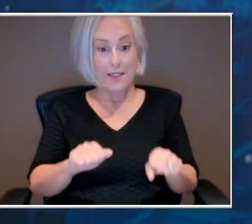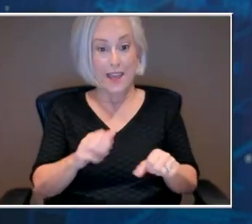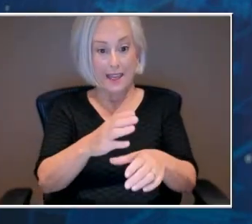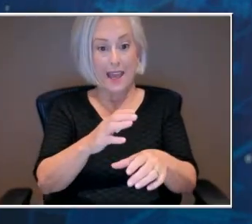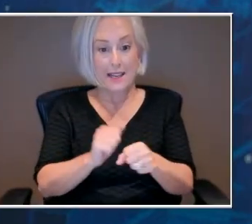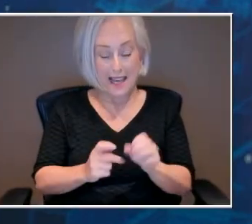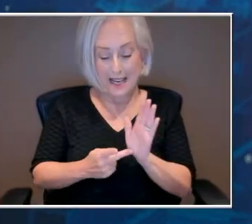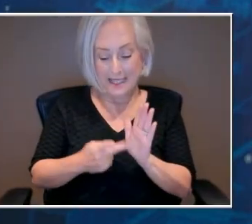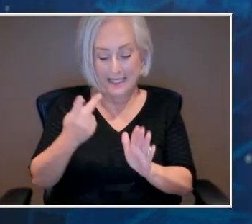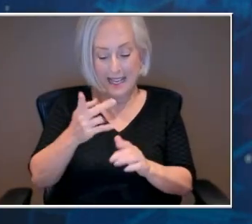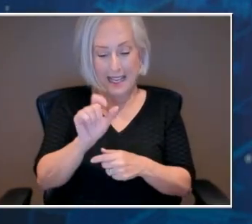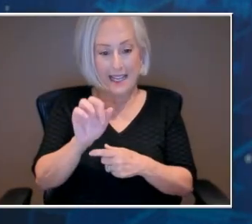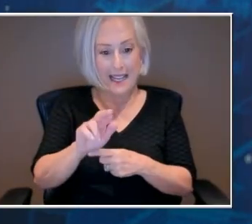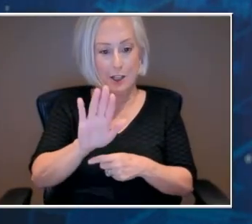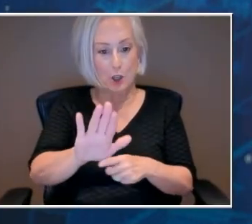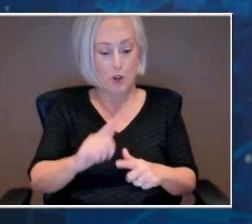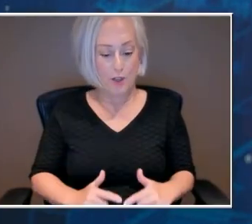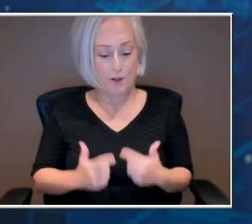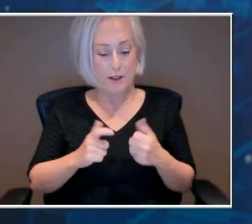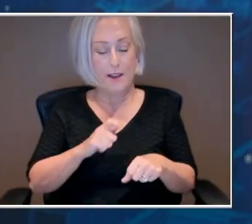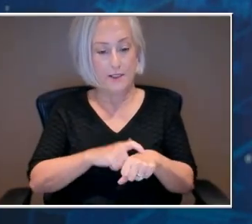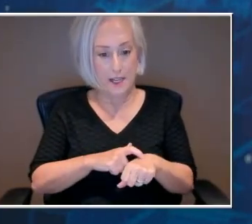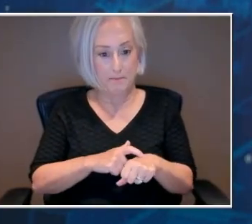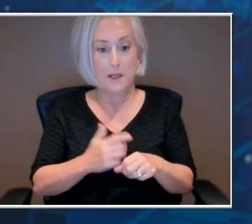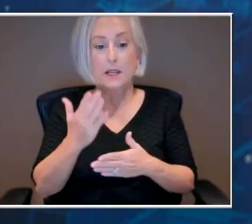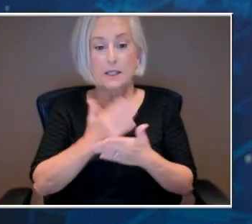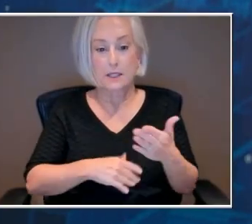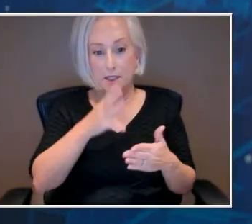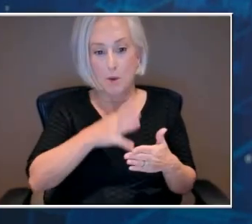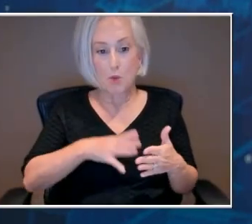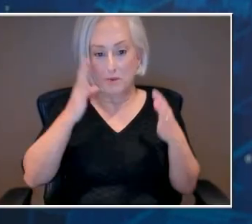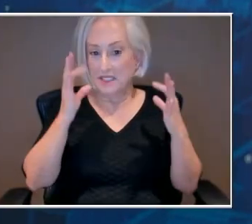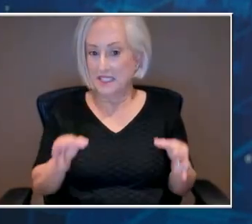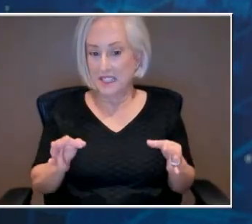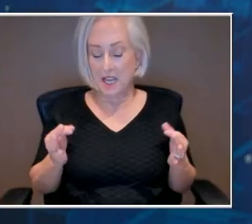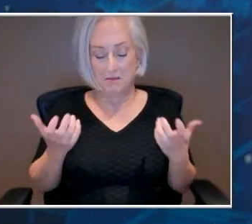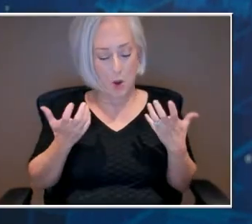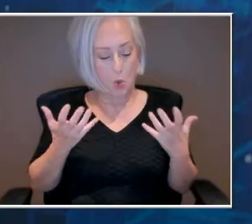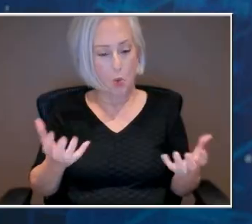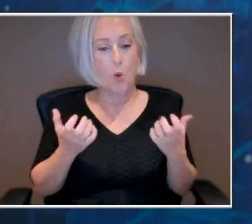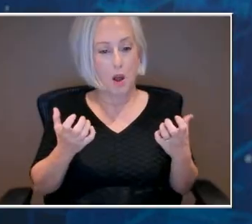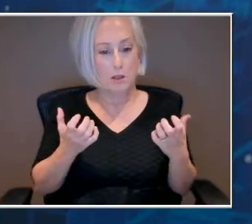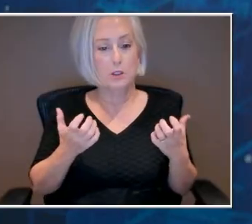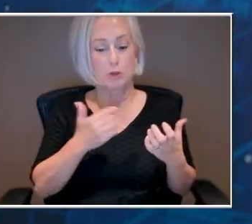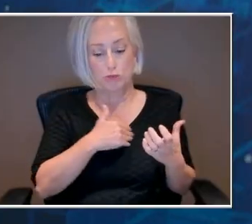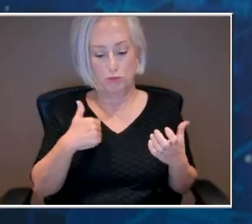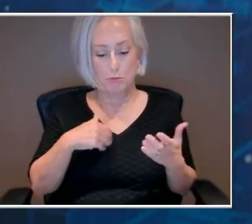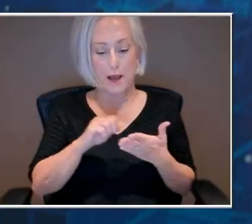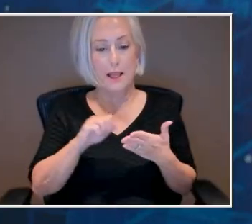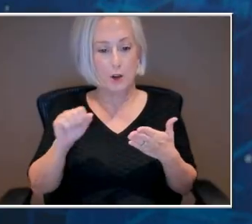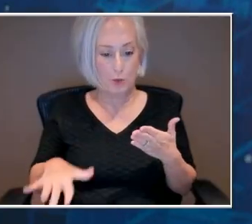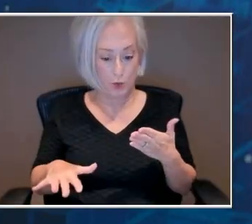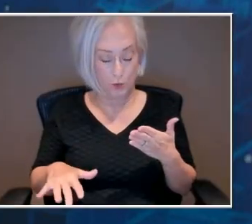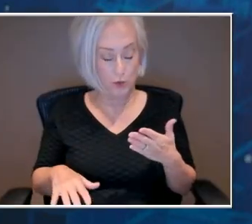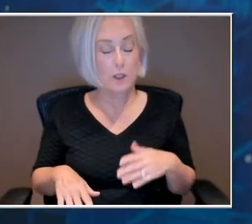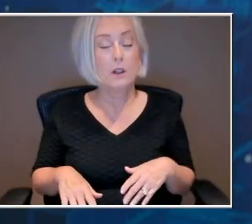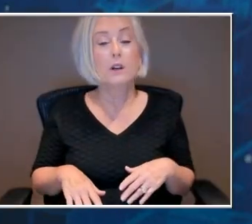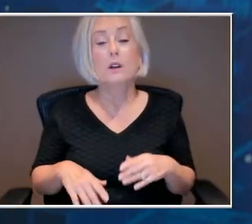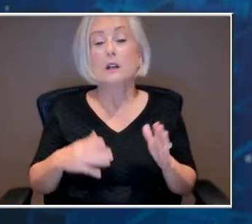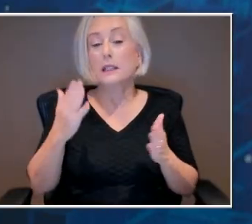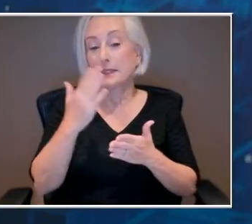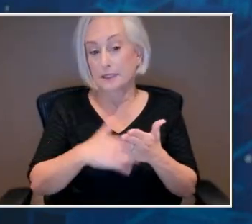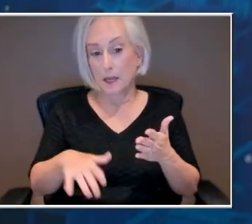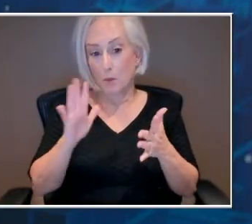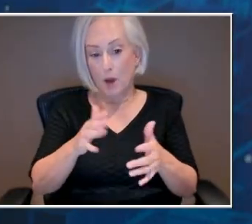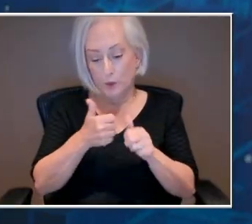So some women do choose to do a bilateral mastectomy as part of risk reduction. Some women choose to be followed closer with increased